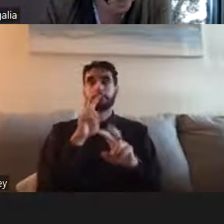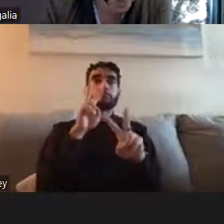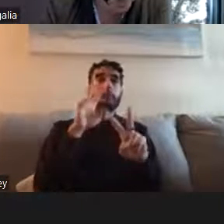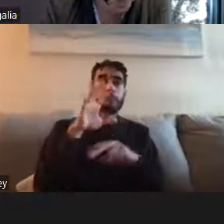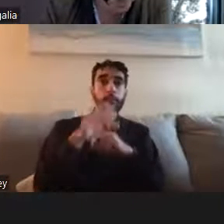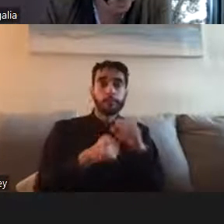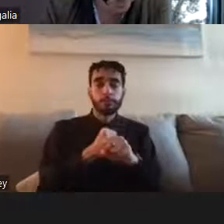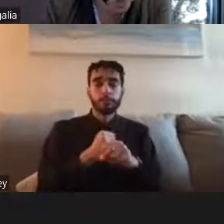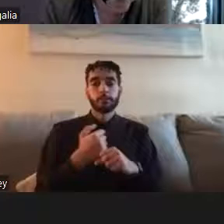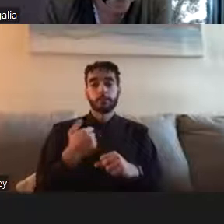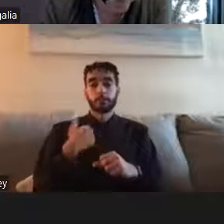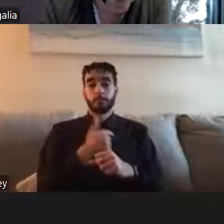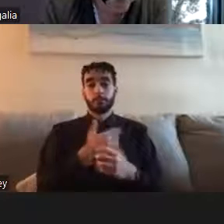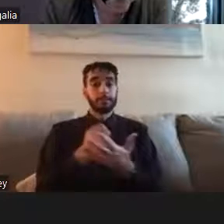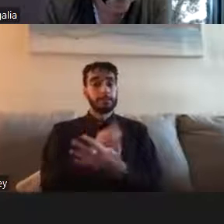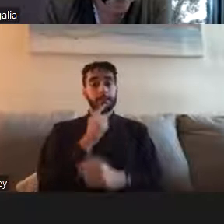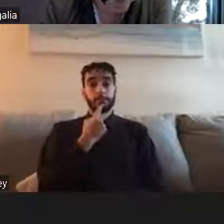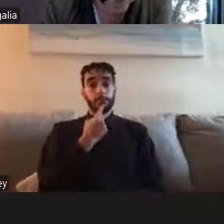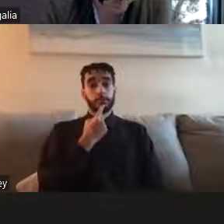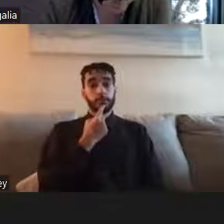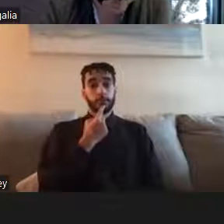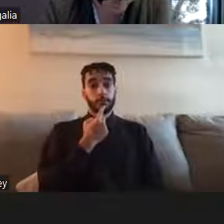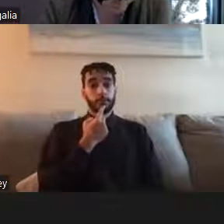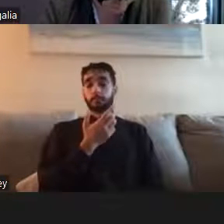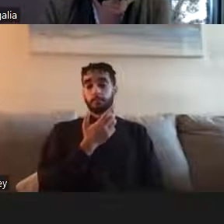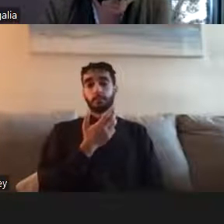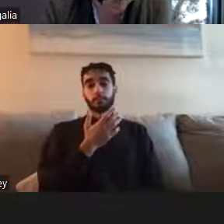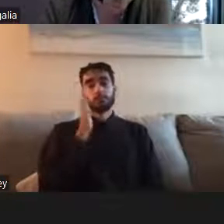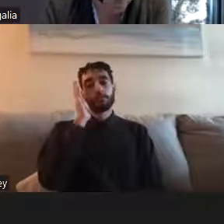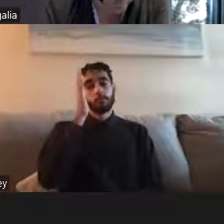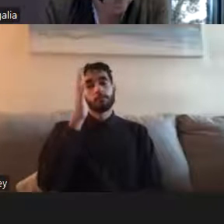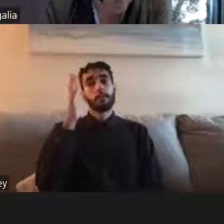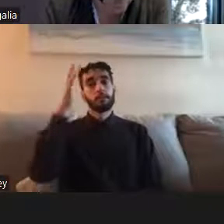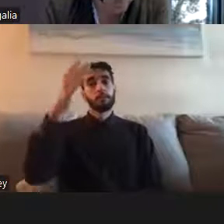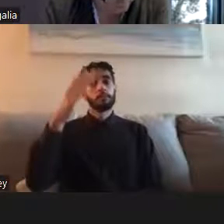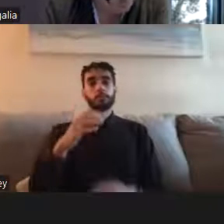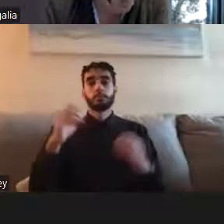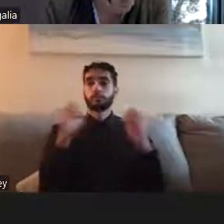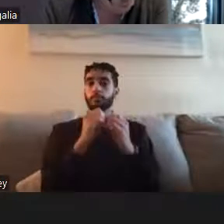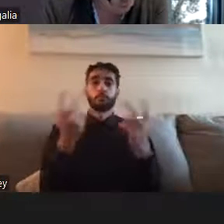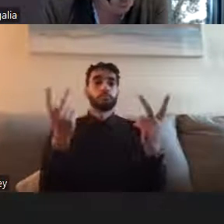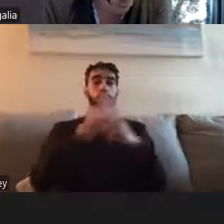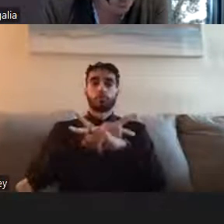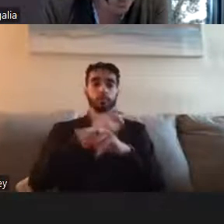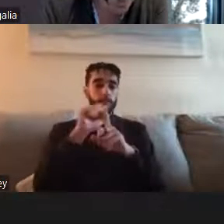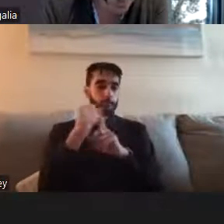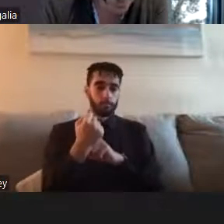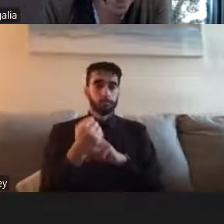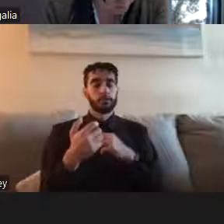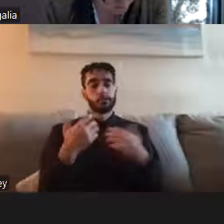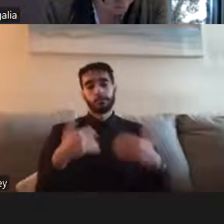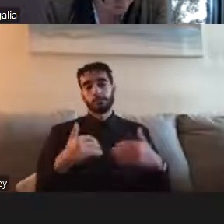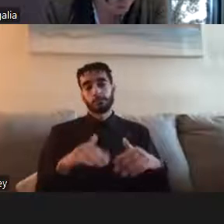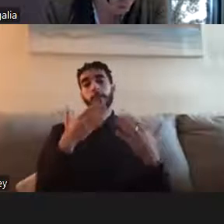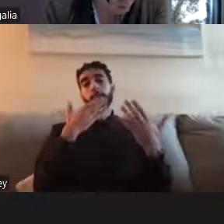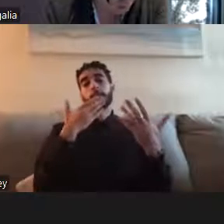take this seriously, we're going to have an even bigger issue. So thank you guys for hearing me and hearing